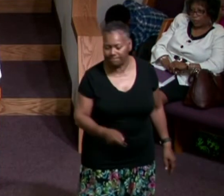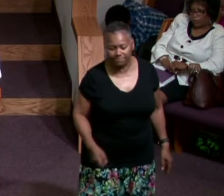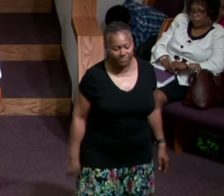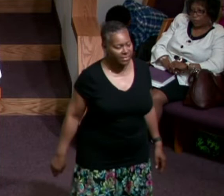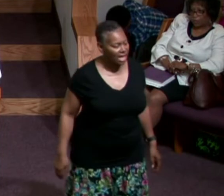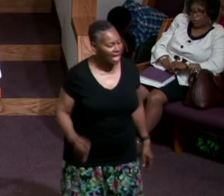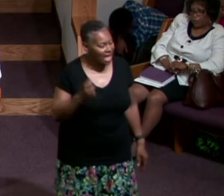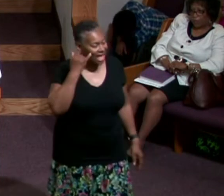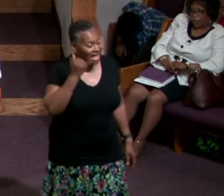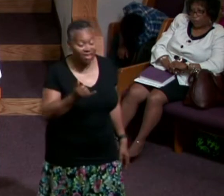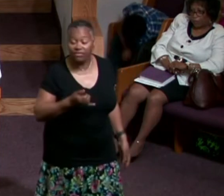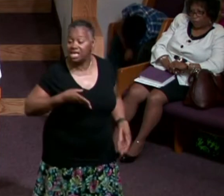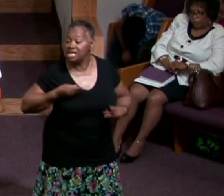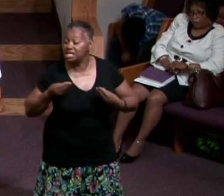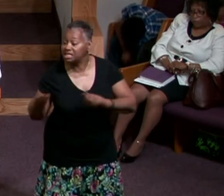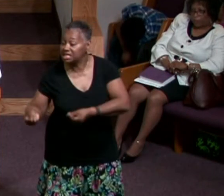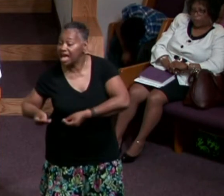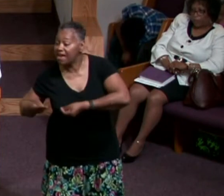If he's feeding,